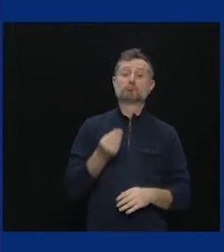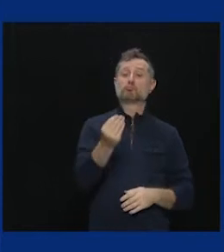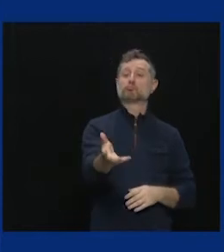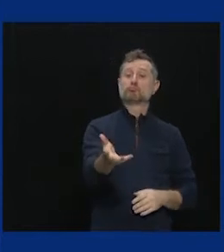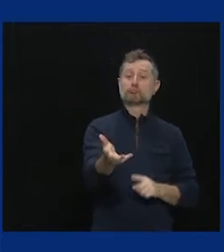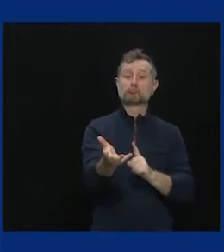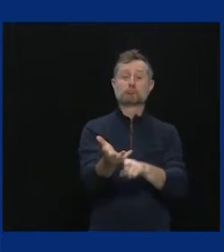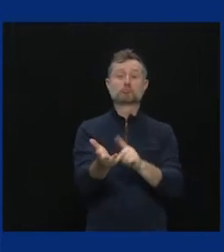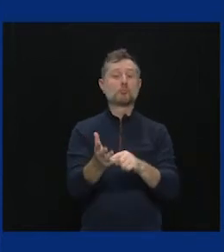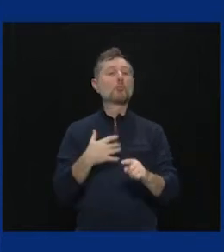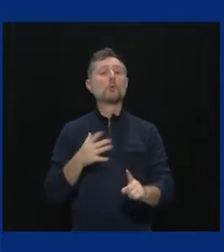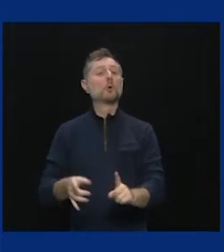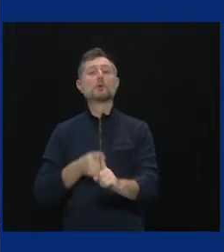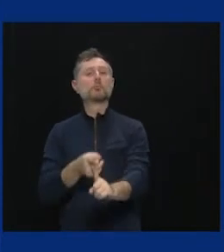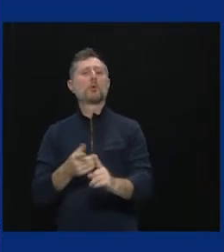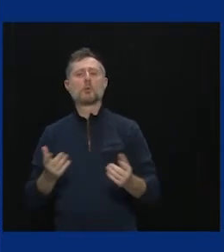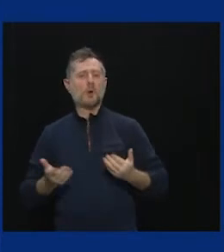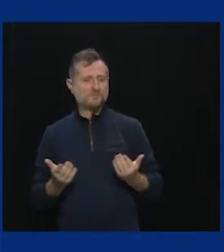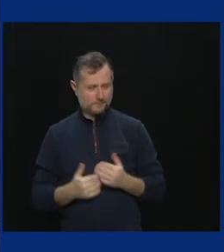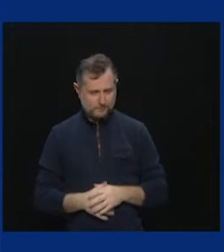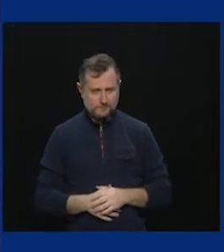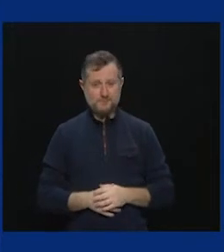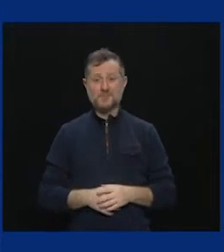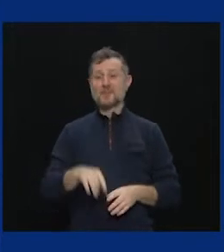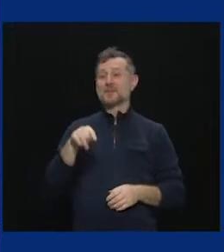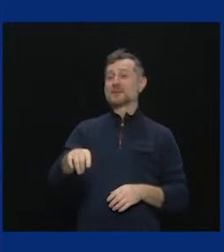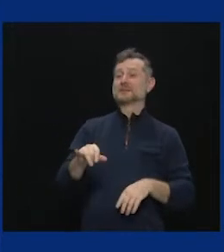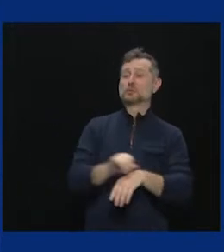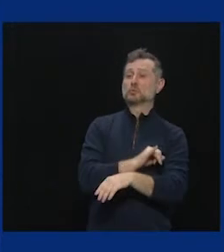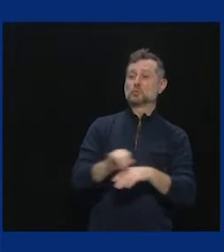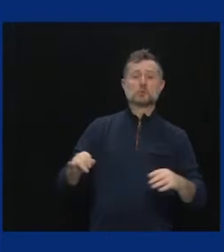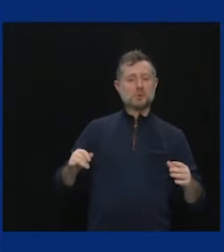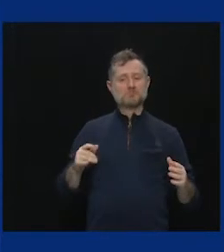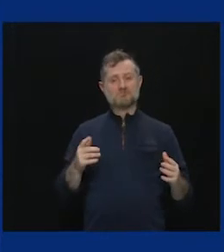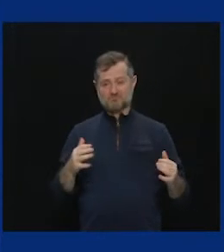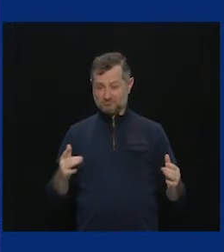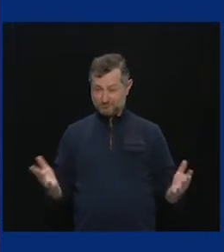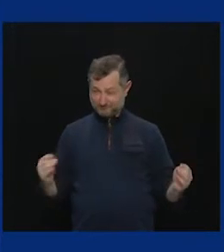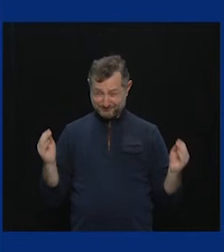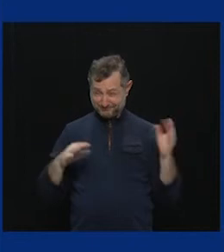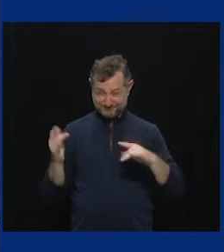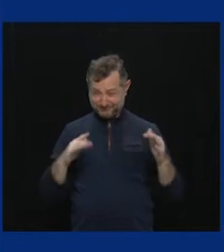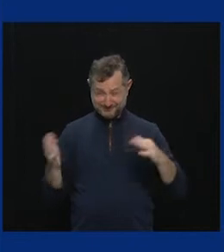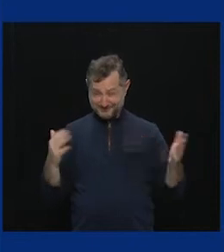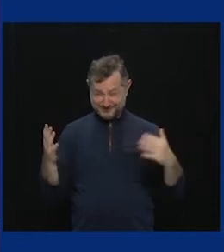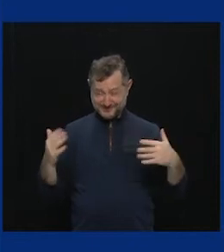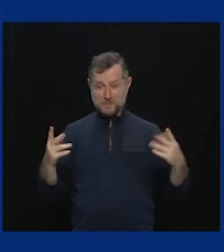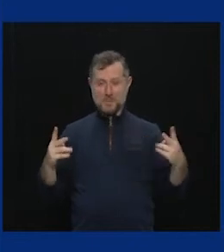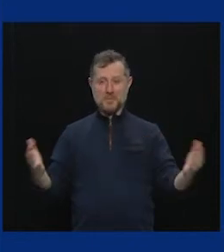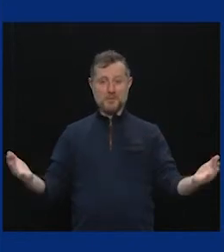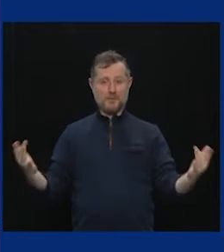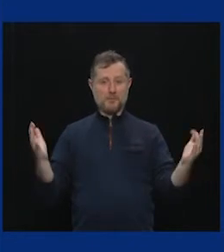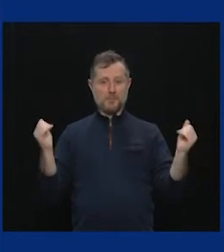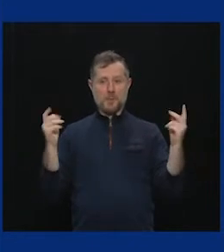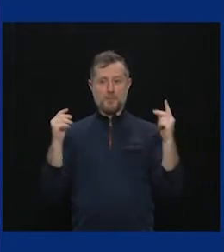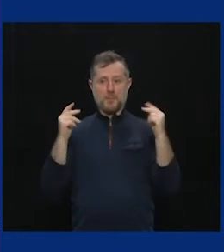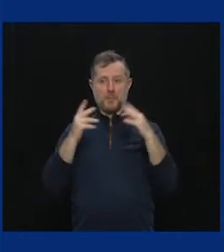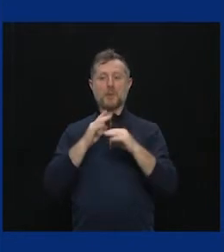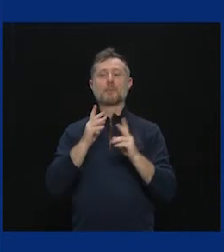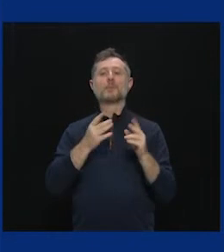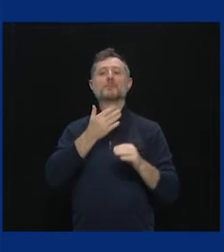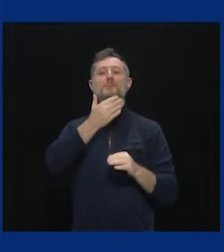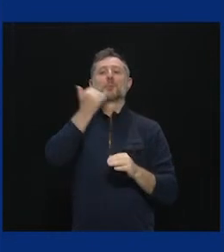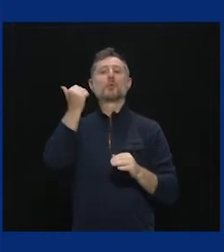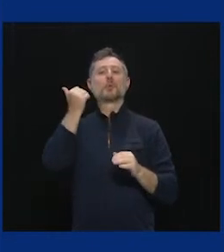when this industry rises and comes back, that'll be the best indicator that we as a